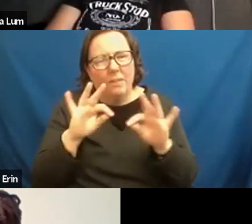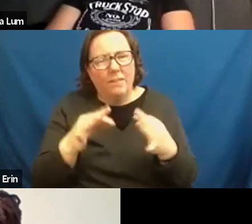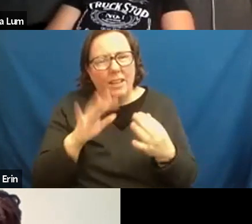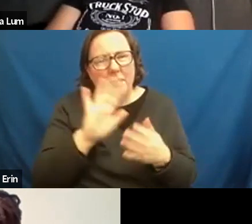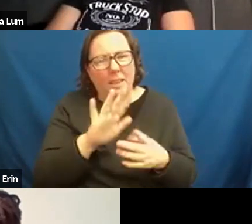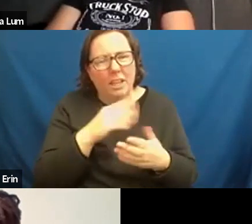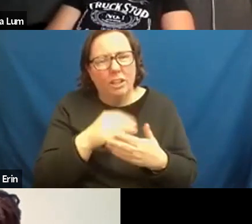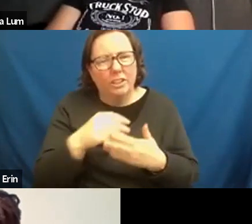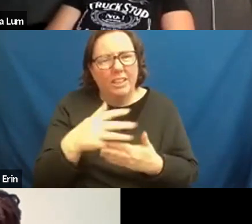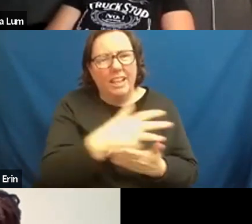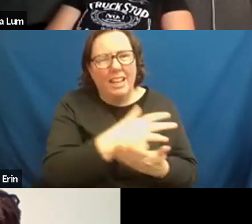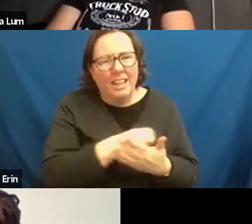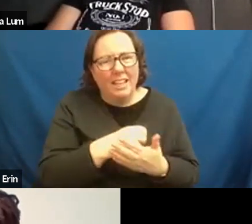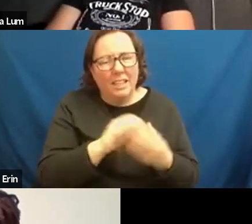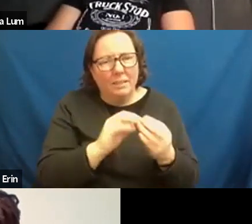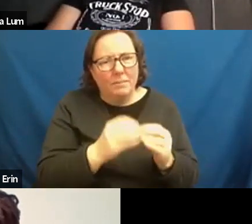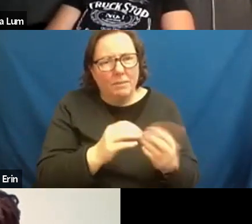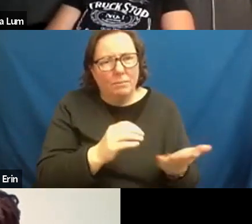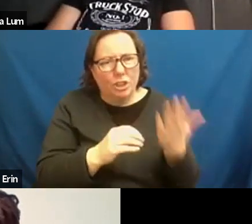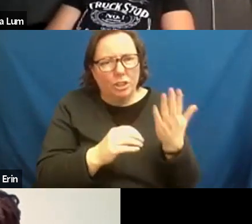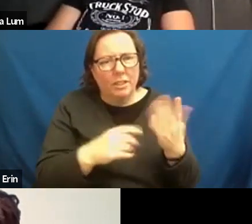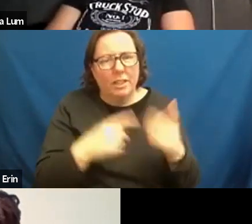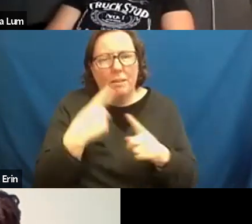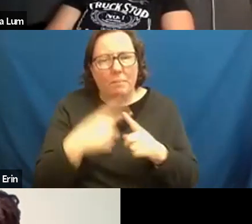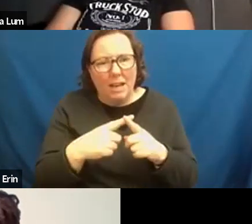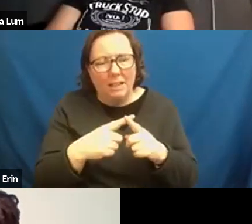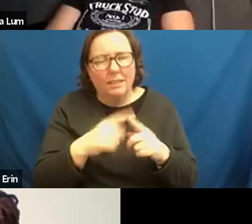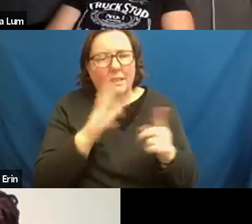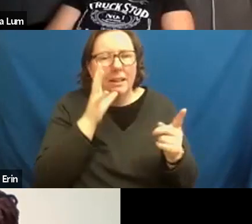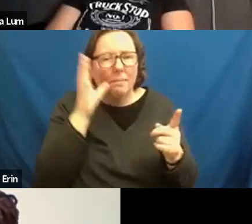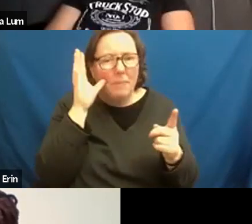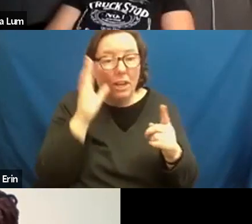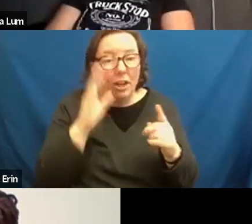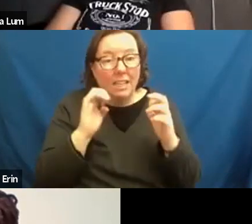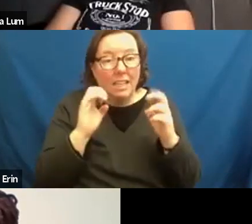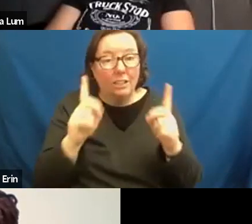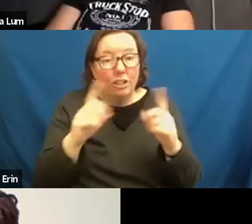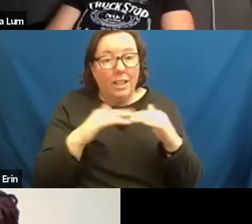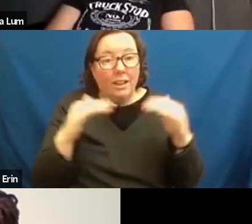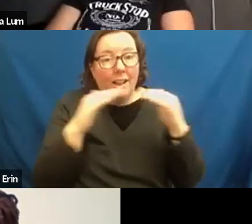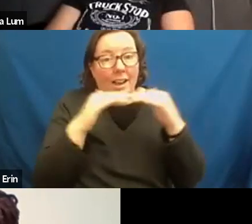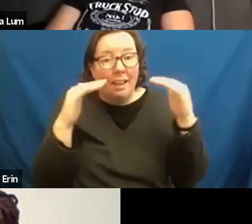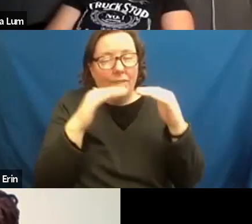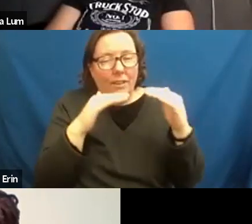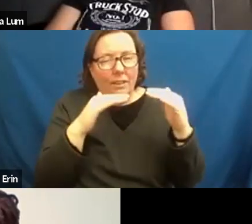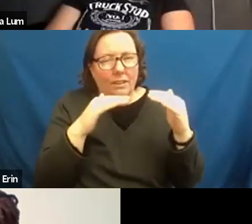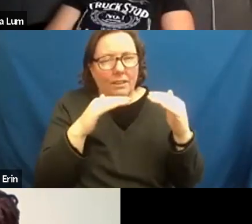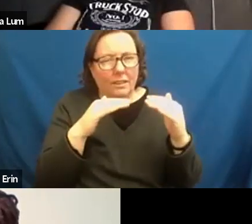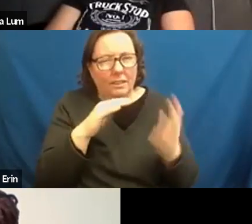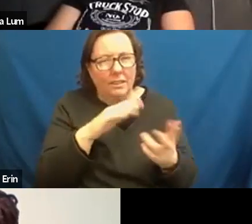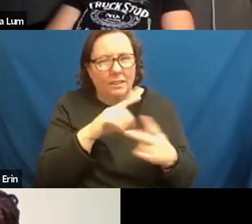income and levels of educational attainment into consideration in Charlotte?